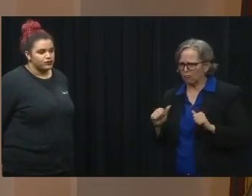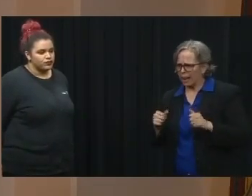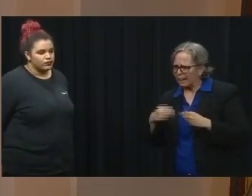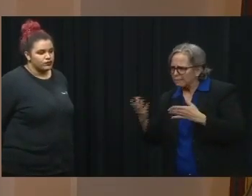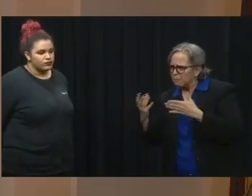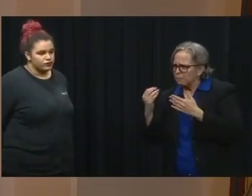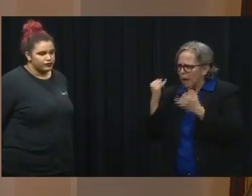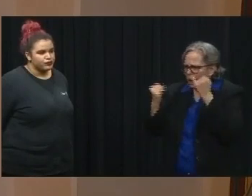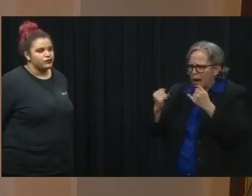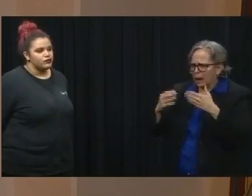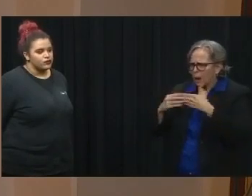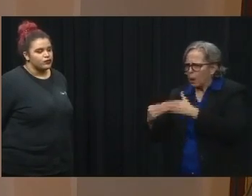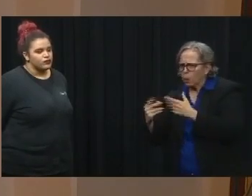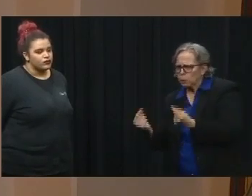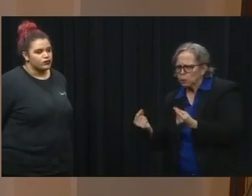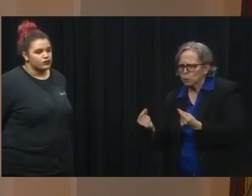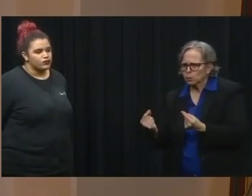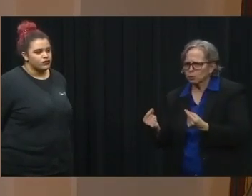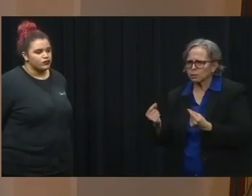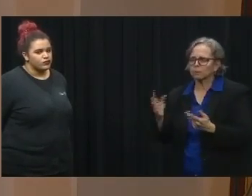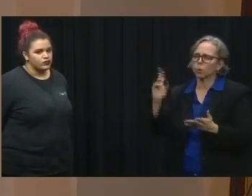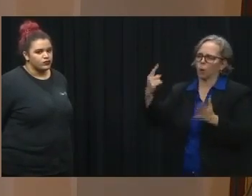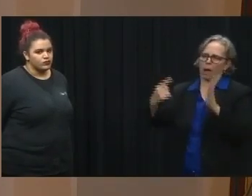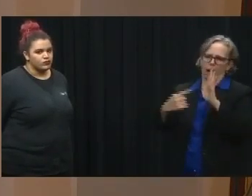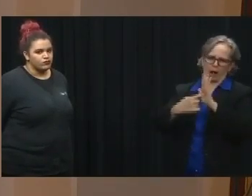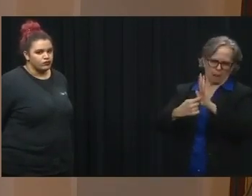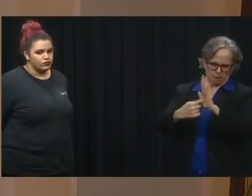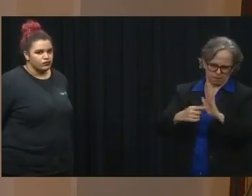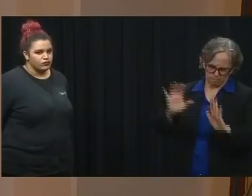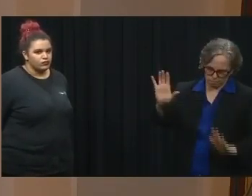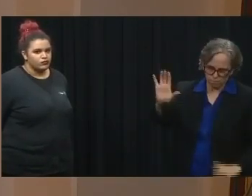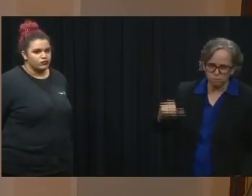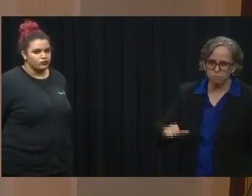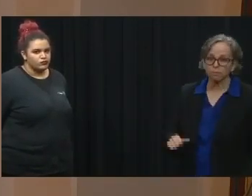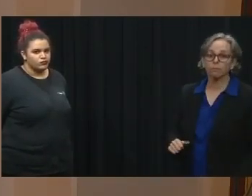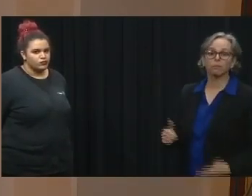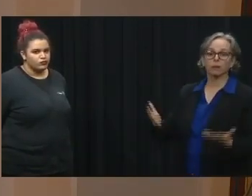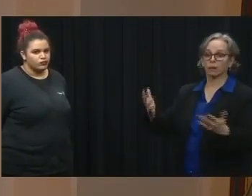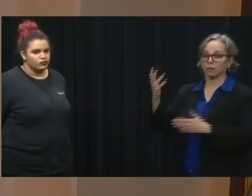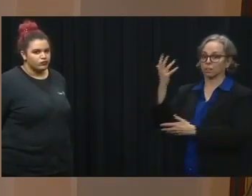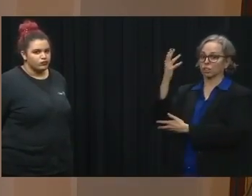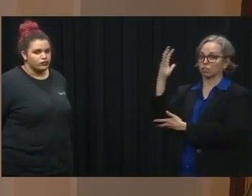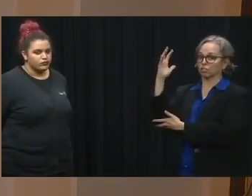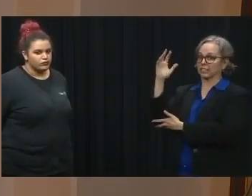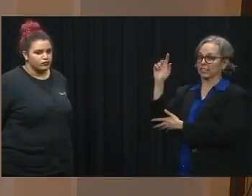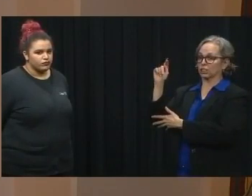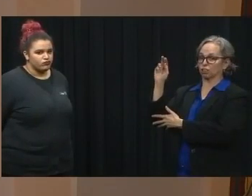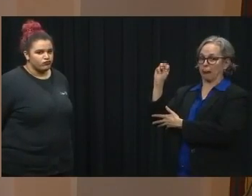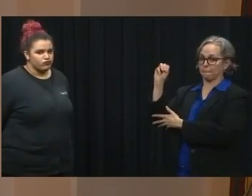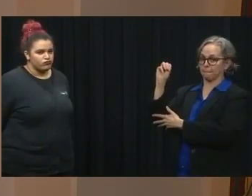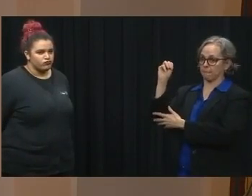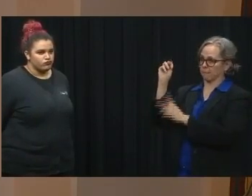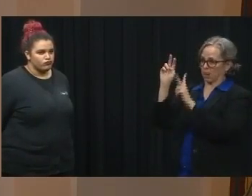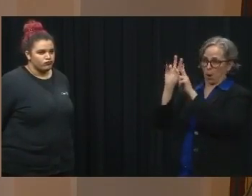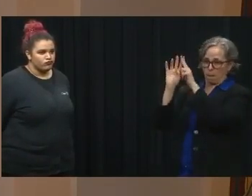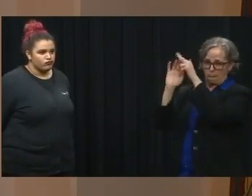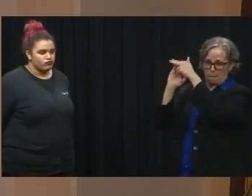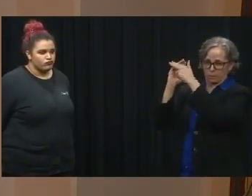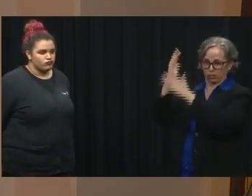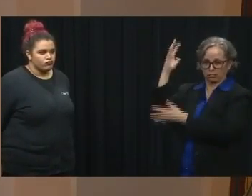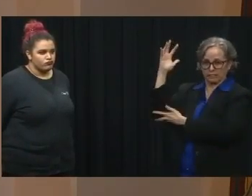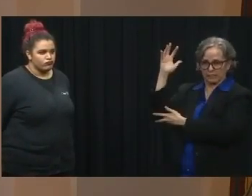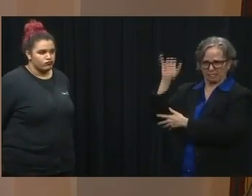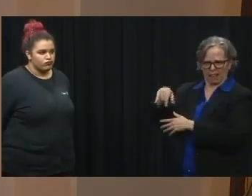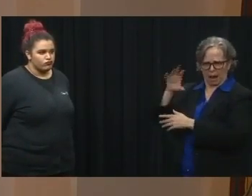example. Let's take tree trimming, okay? I had this specific question. If it's ornamental tree trimming at a